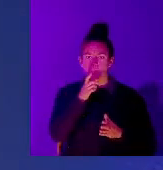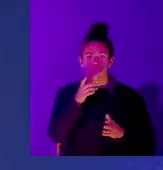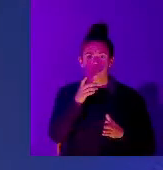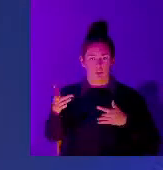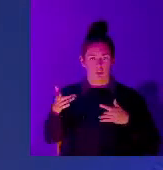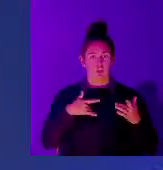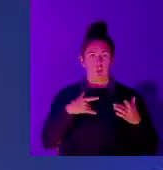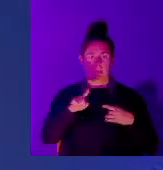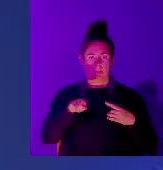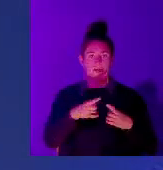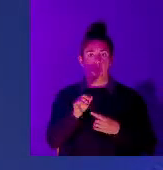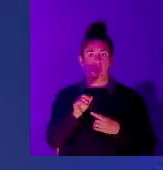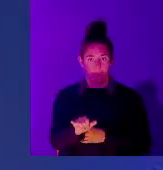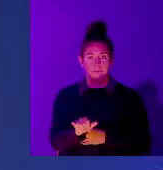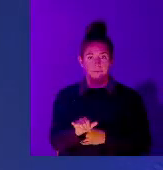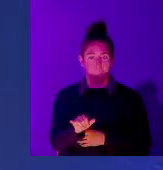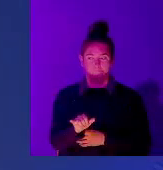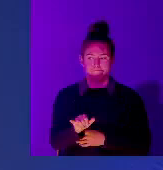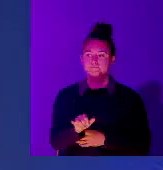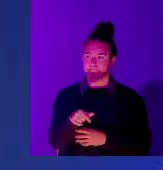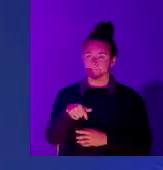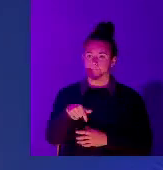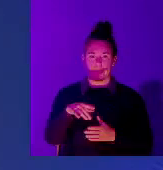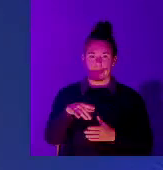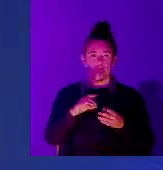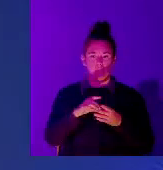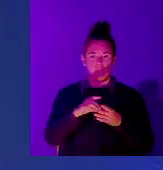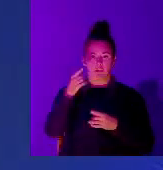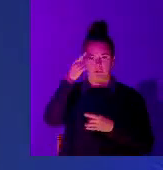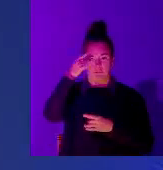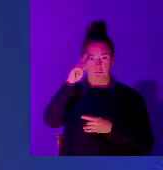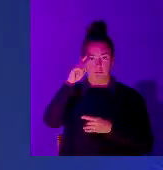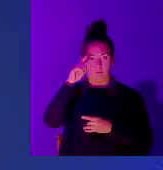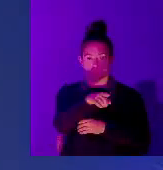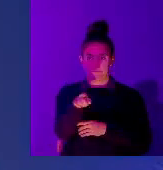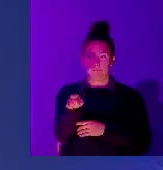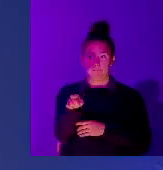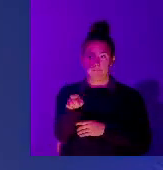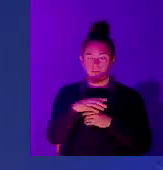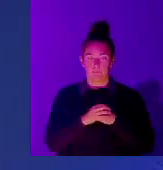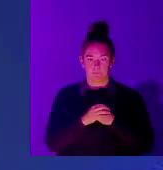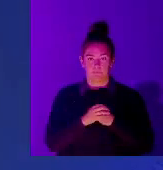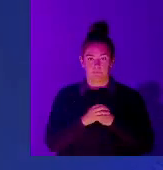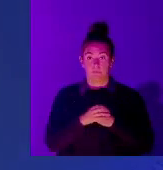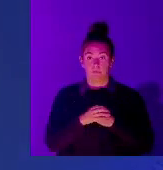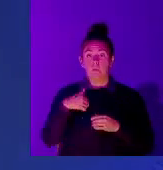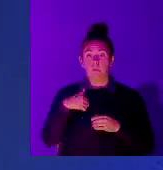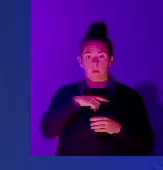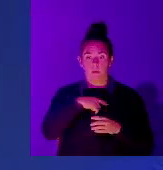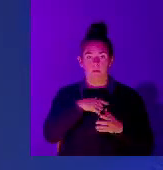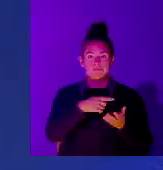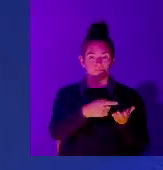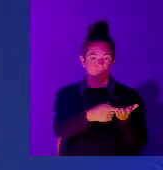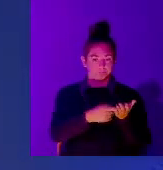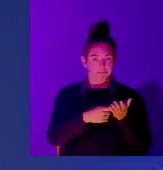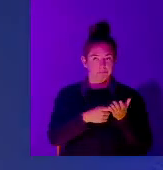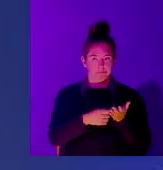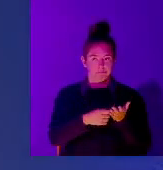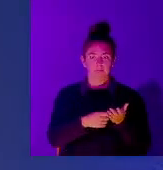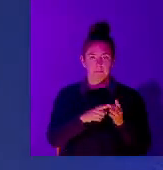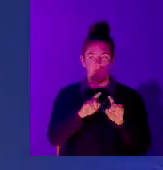you. I'm going to cover several different aspects